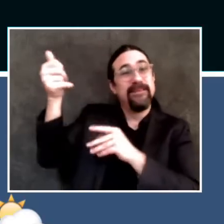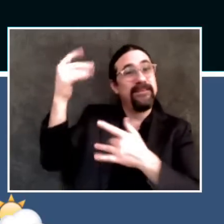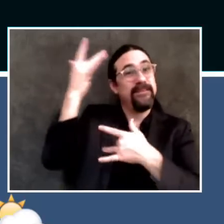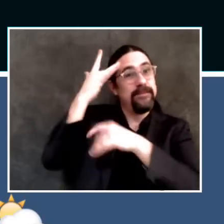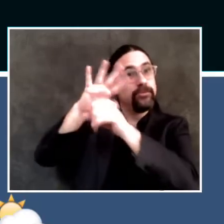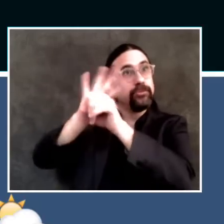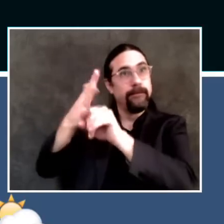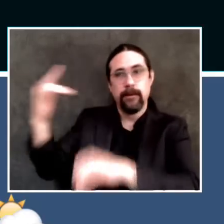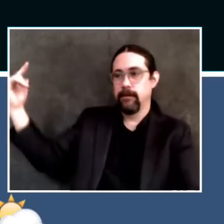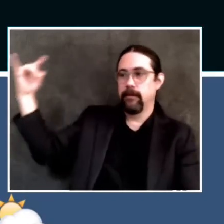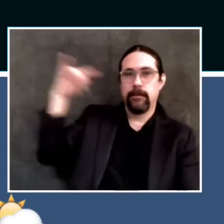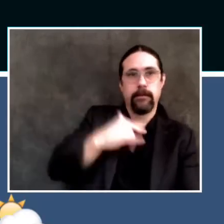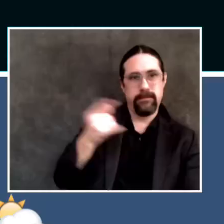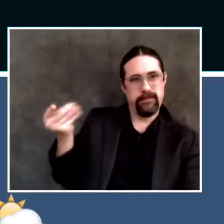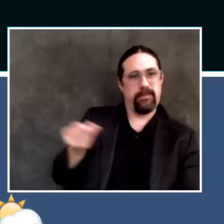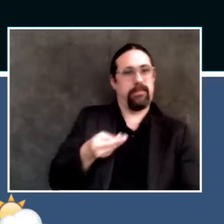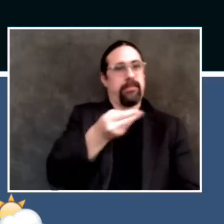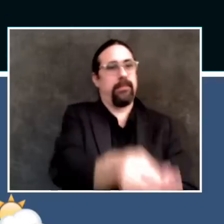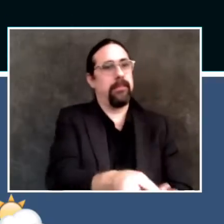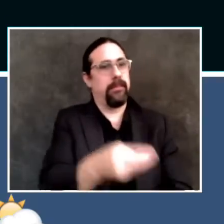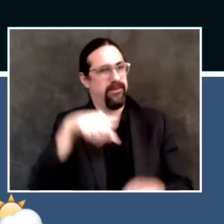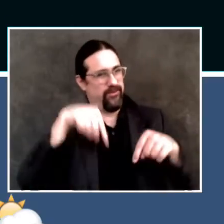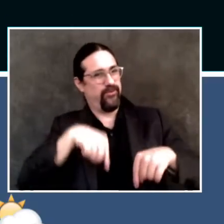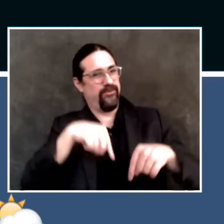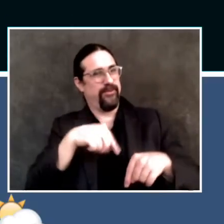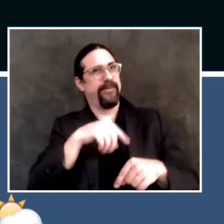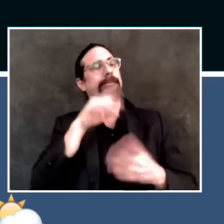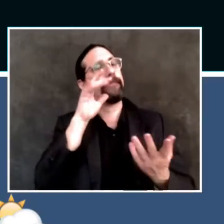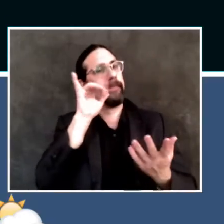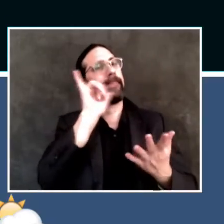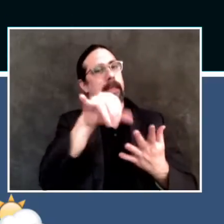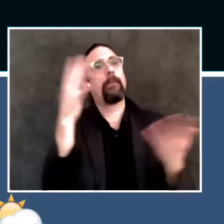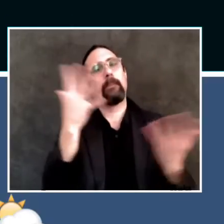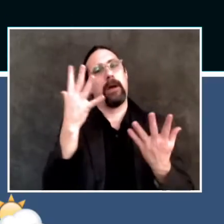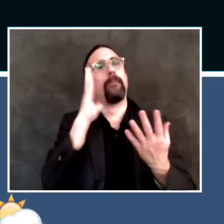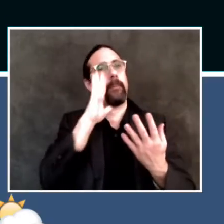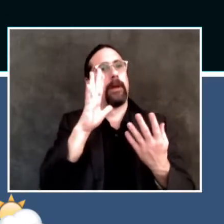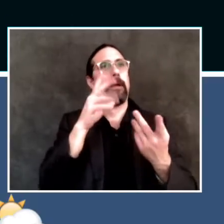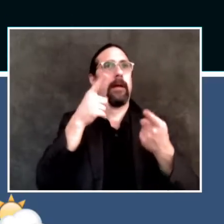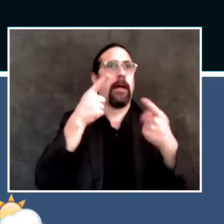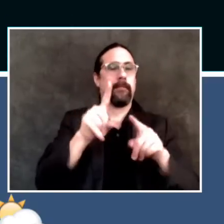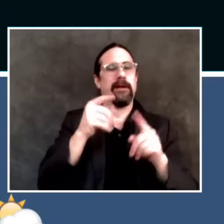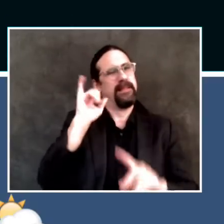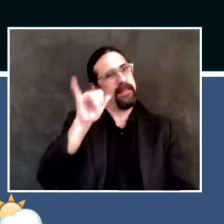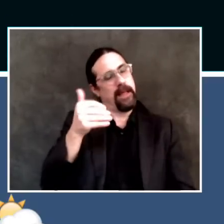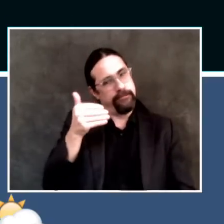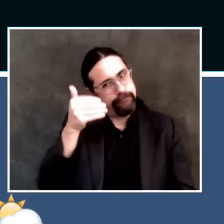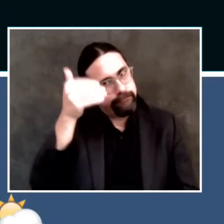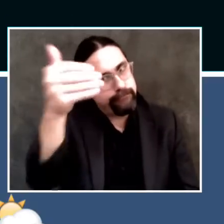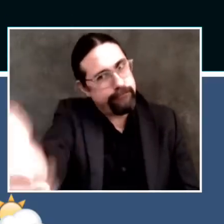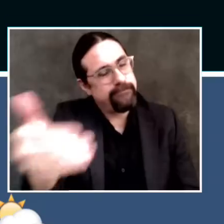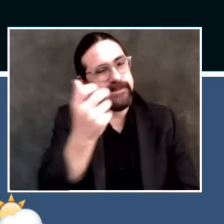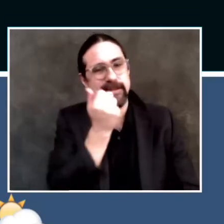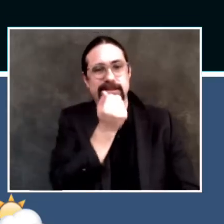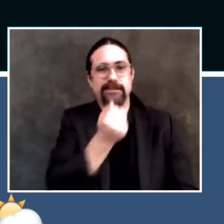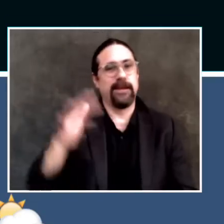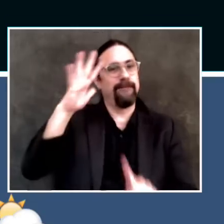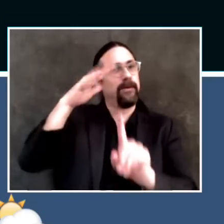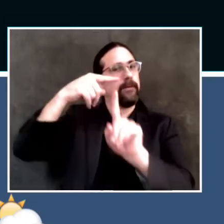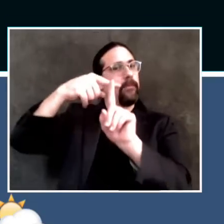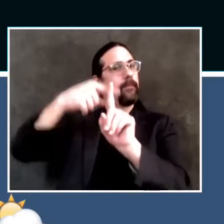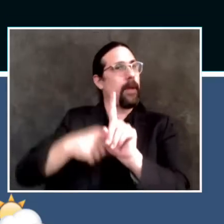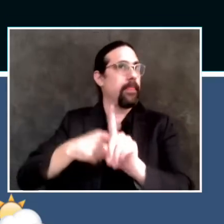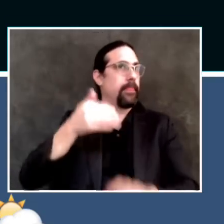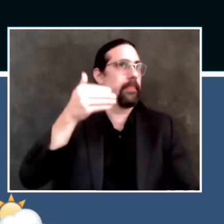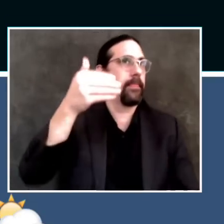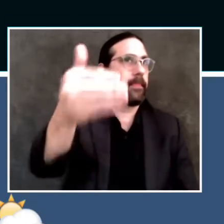we can at least envision. And in that phase, you do a lot of testing. You test anyone who might